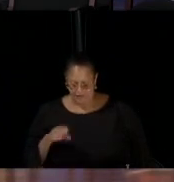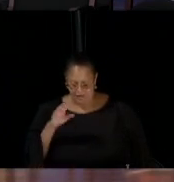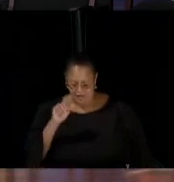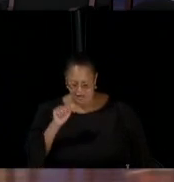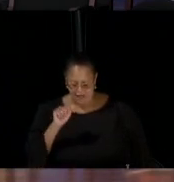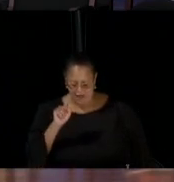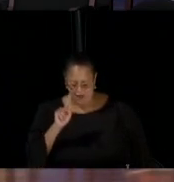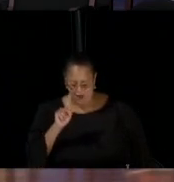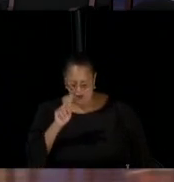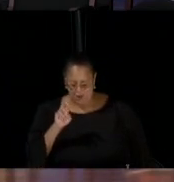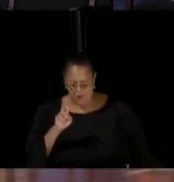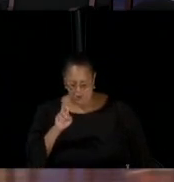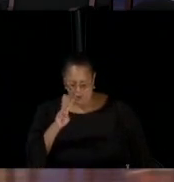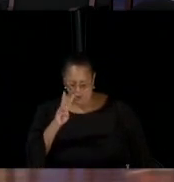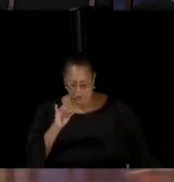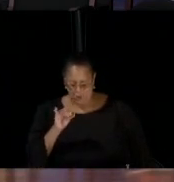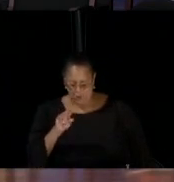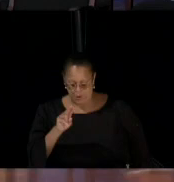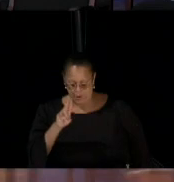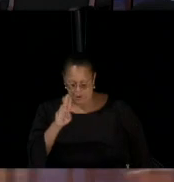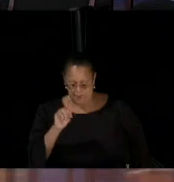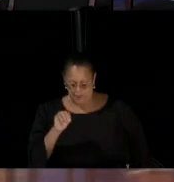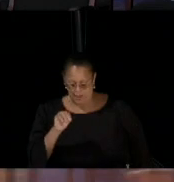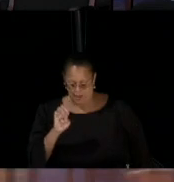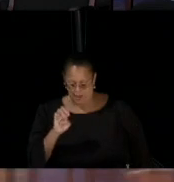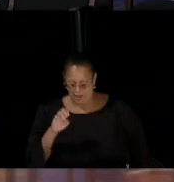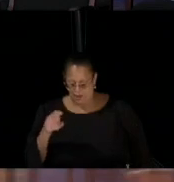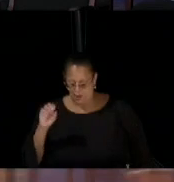Akweme Onyemechi.